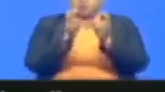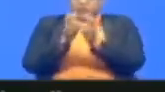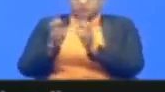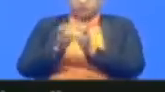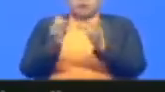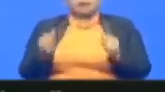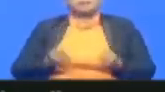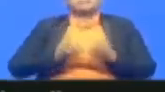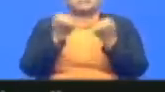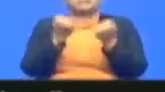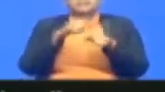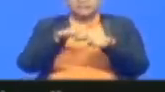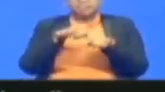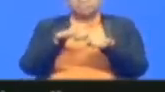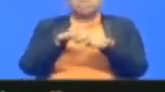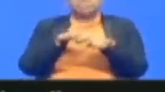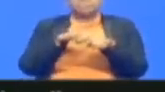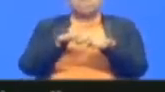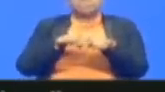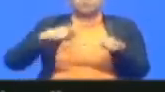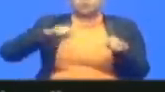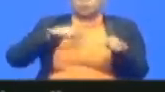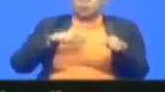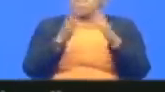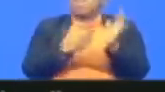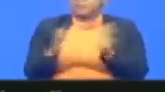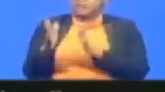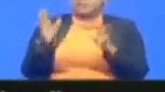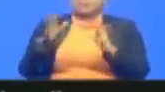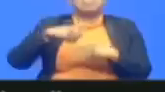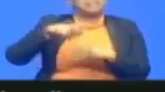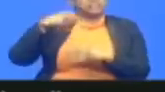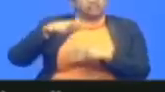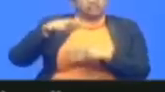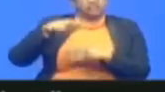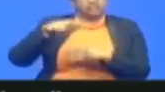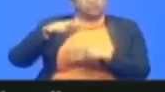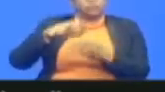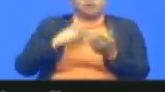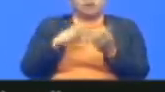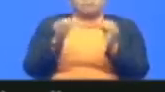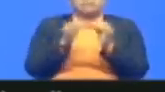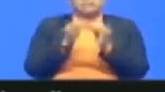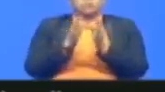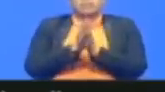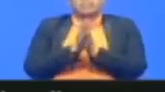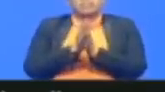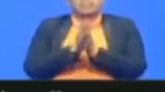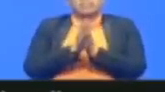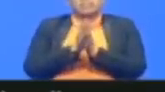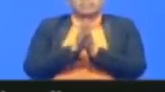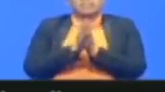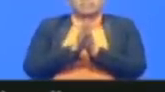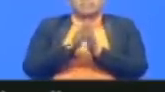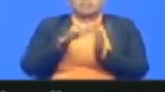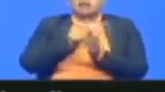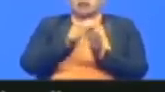when we were preparing the budget. We did add a meeting with the